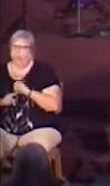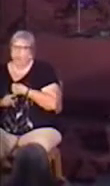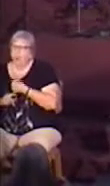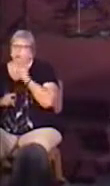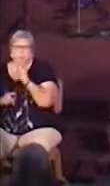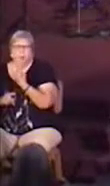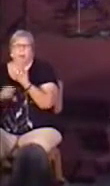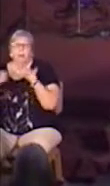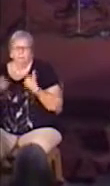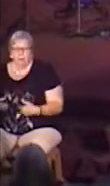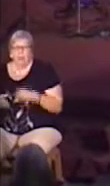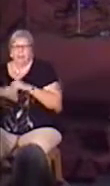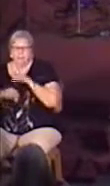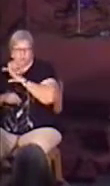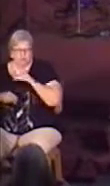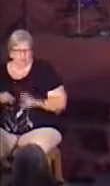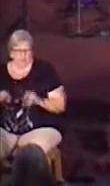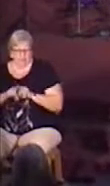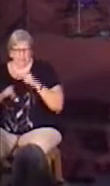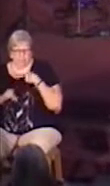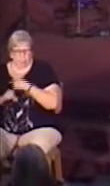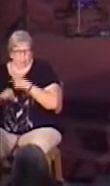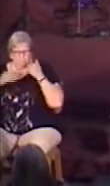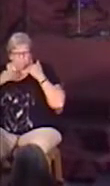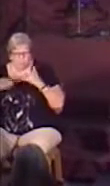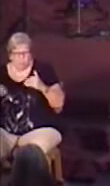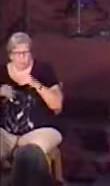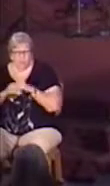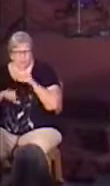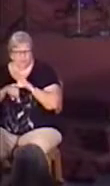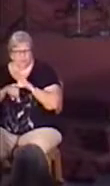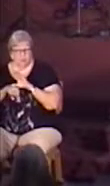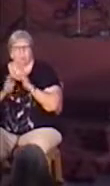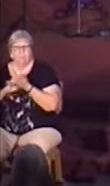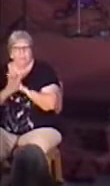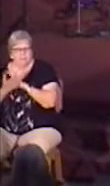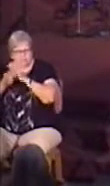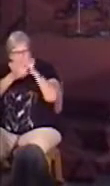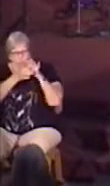body in Christ. And as we move forward as a church, if we are going to be unified, we have to